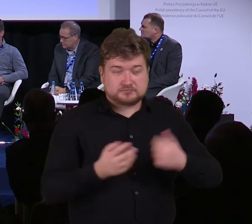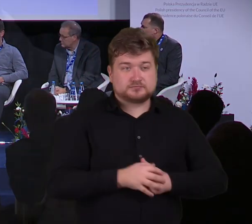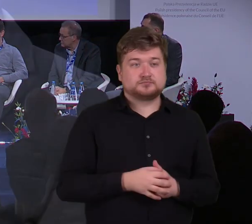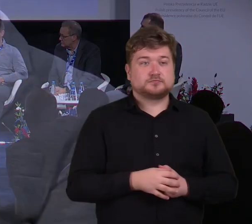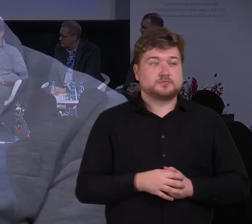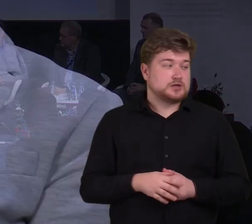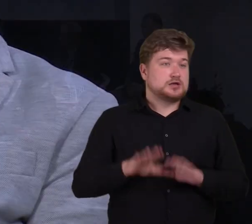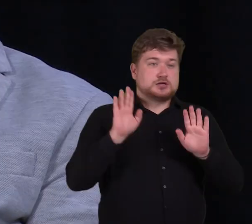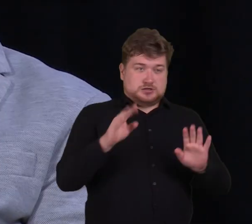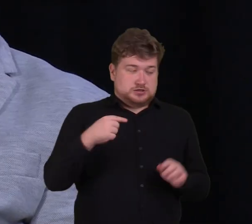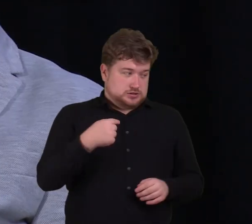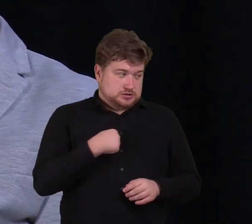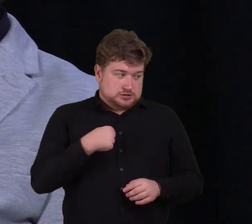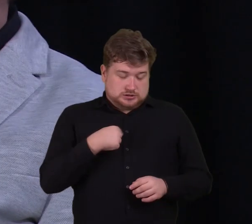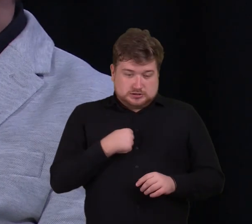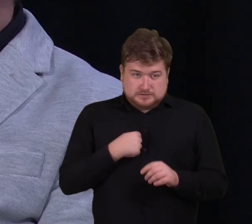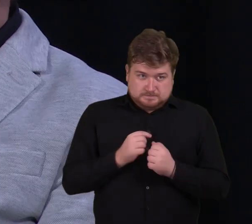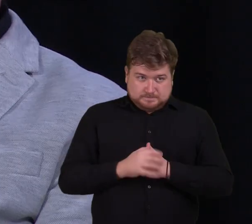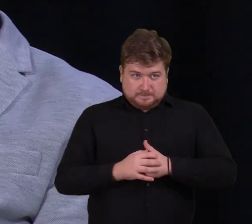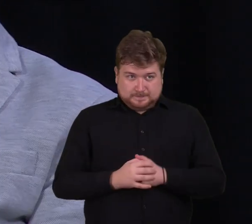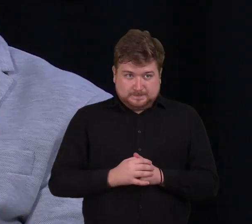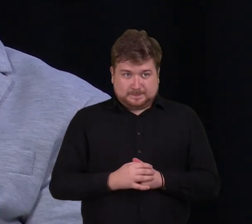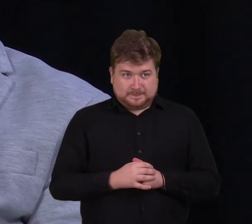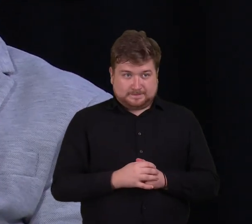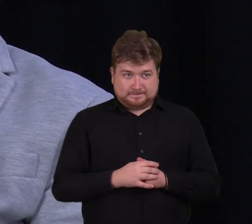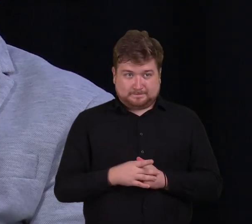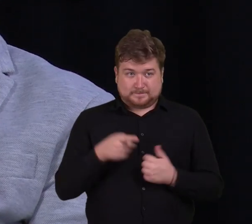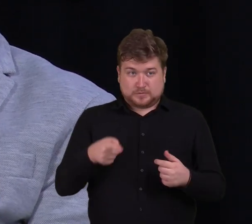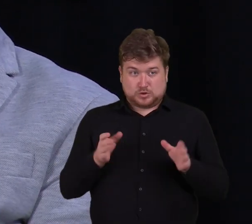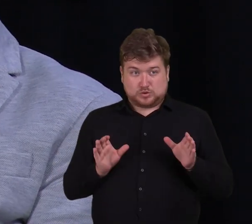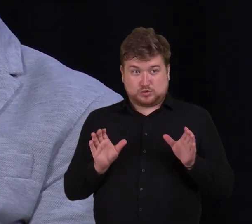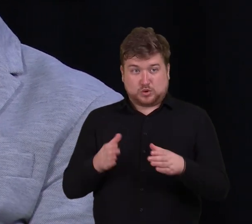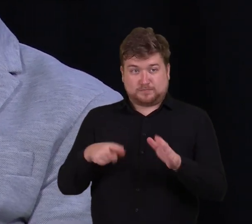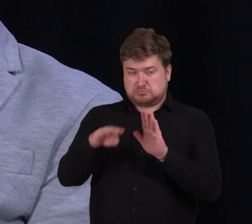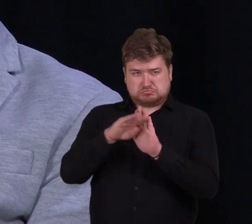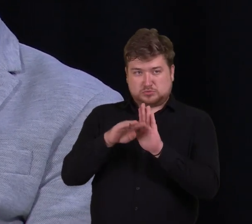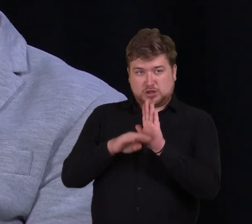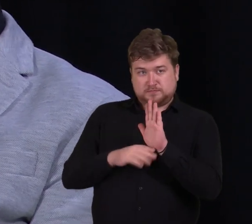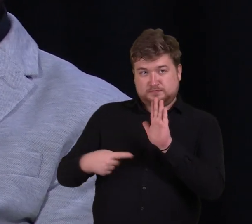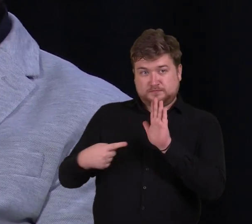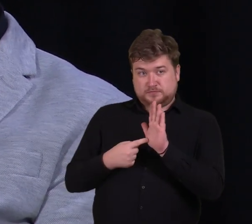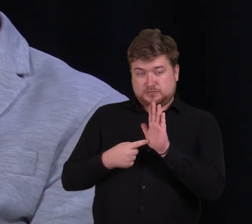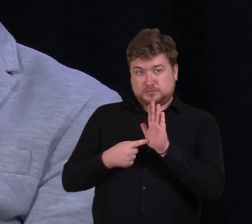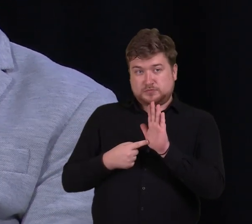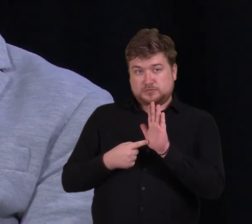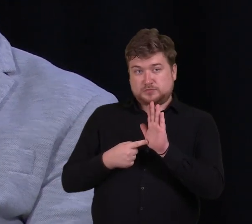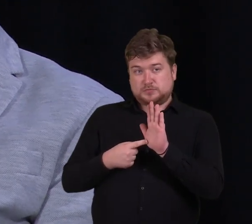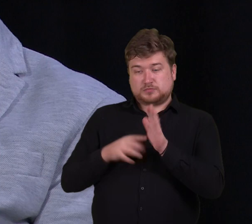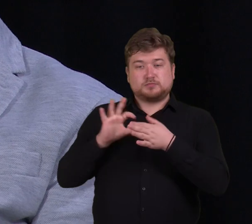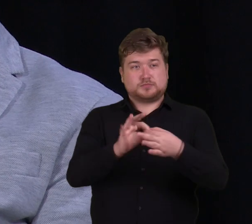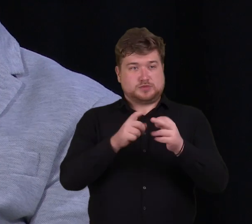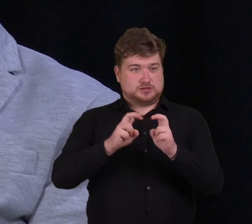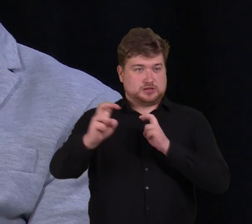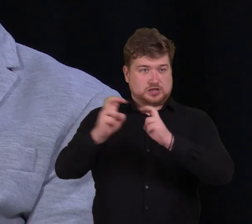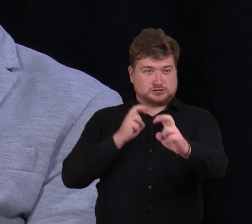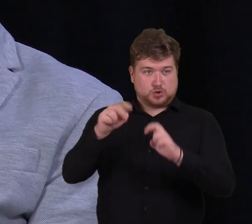of projects in topic of mobility with developing of park and ride system around the city